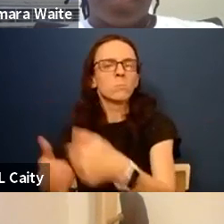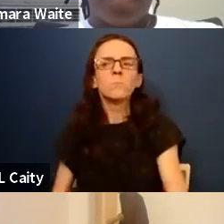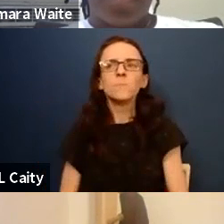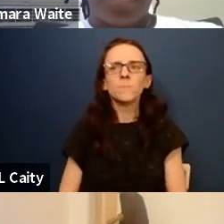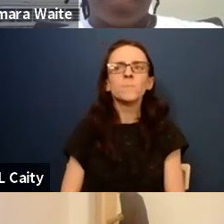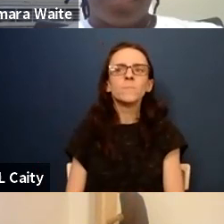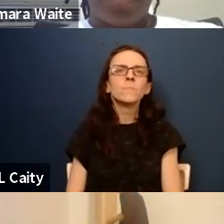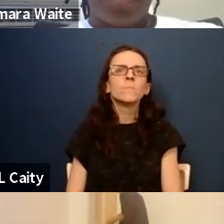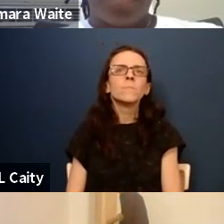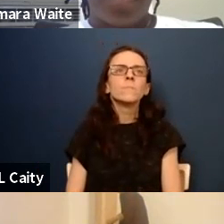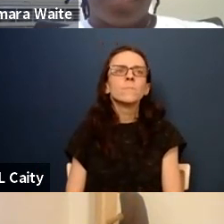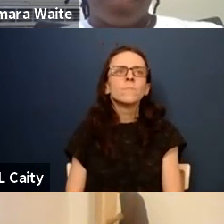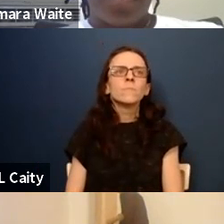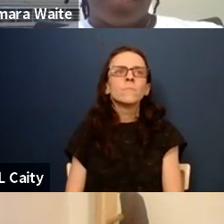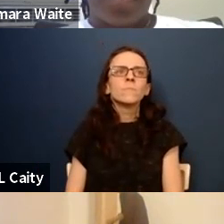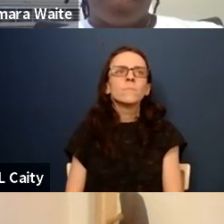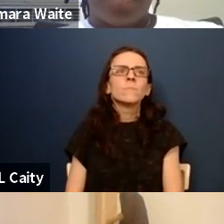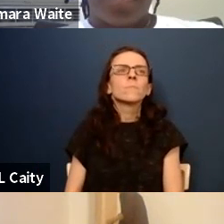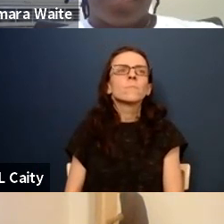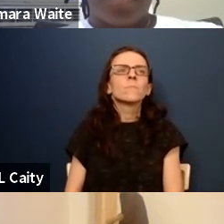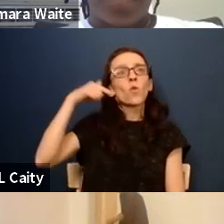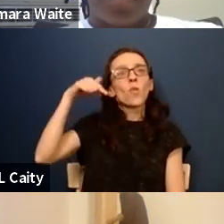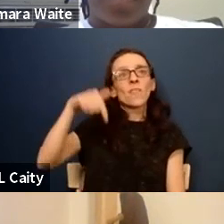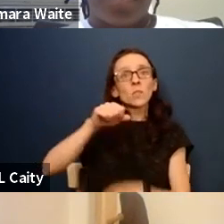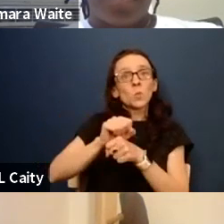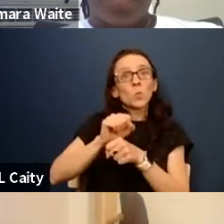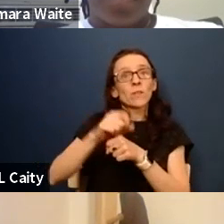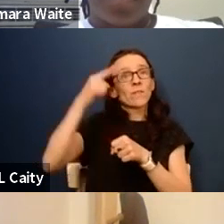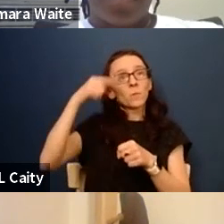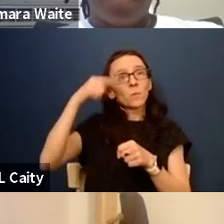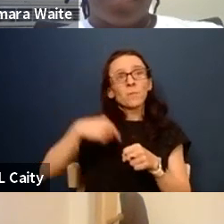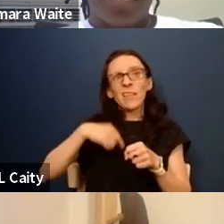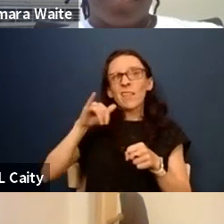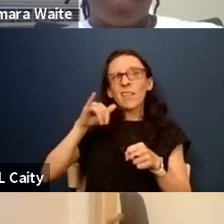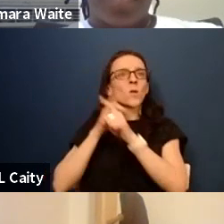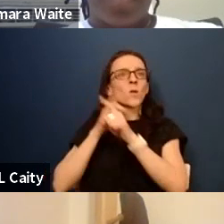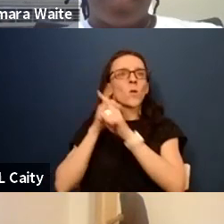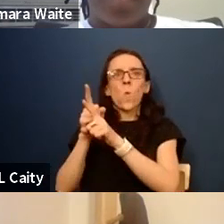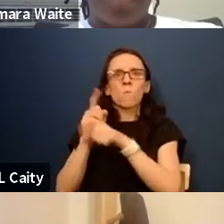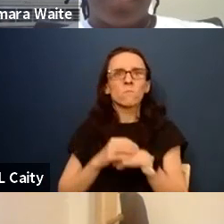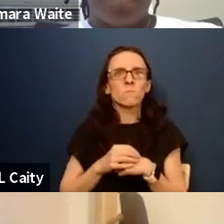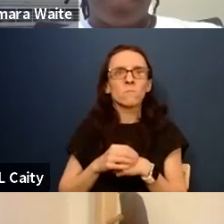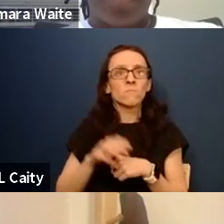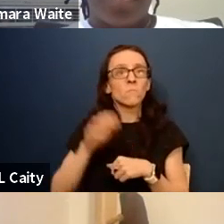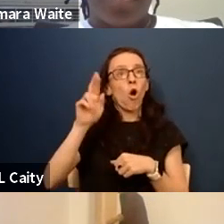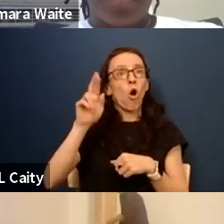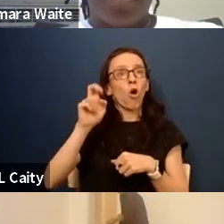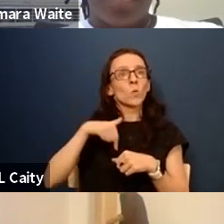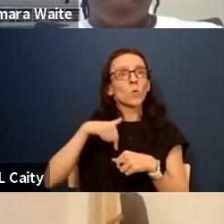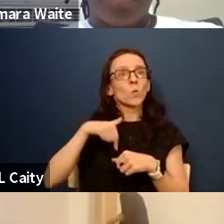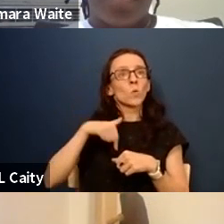Which is always in this work, kind of, at least for me, that's what I'm looking to do, is like, are we moving forward?